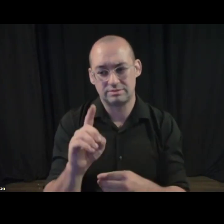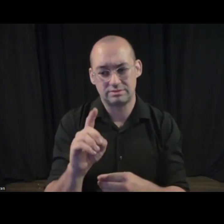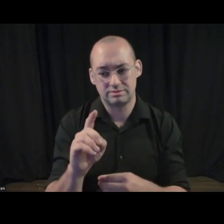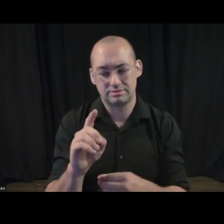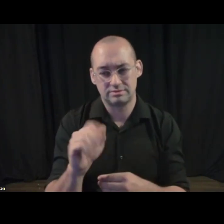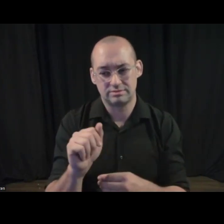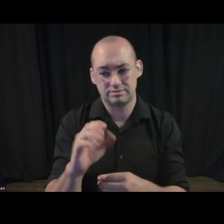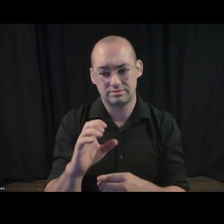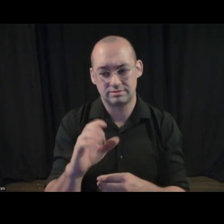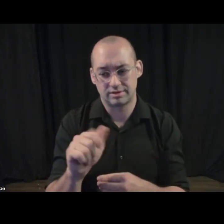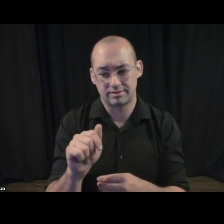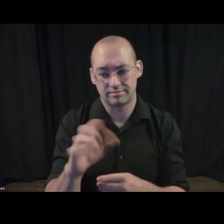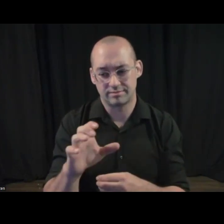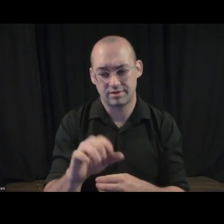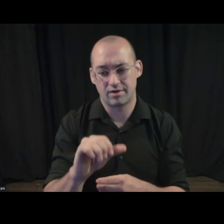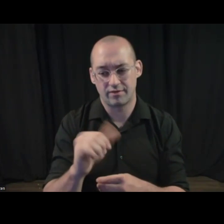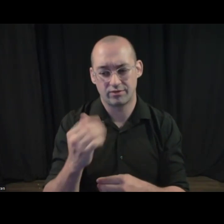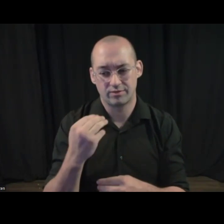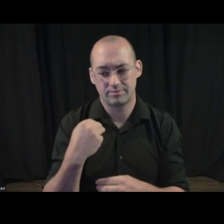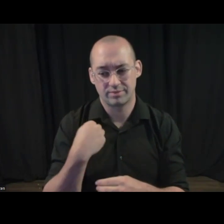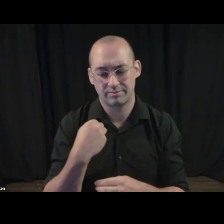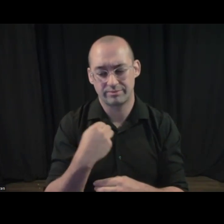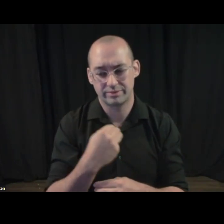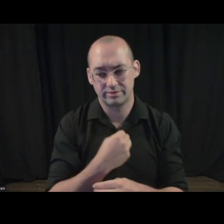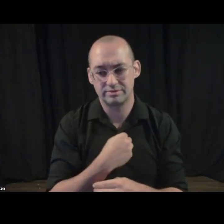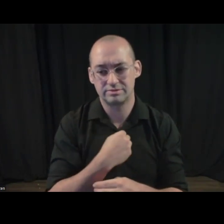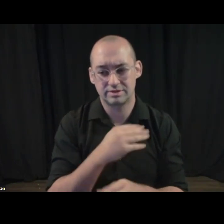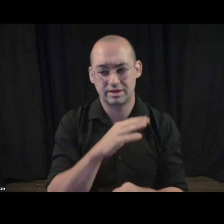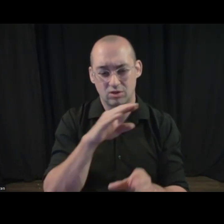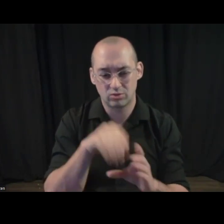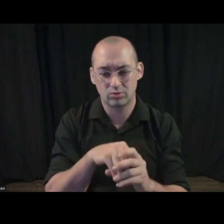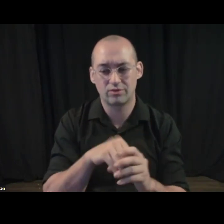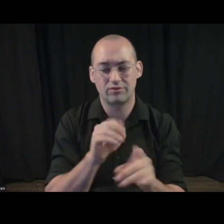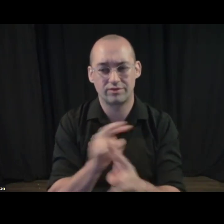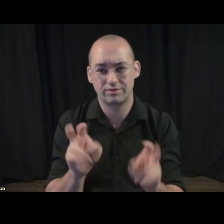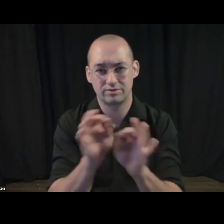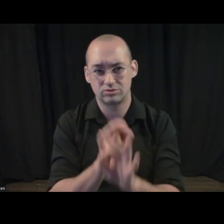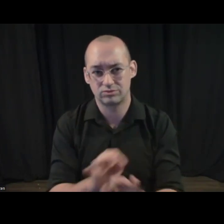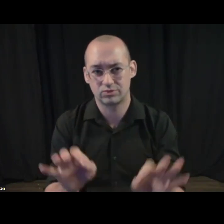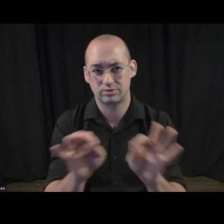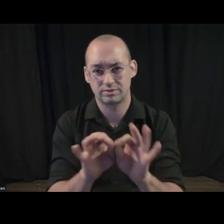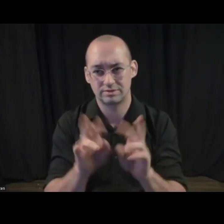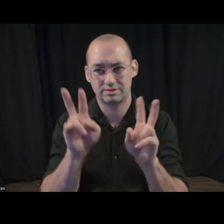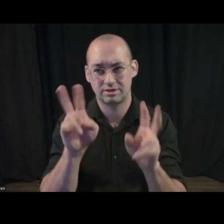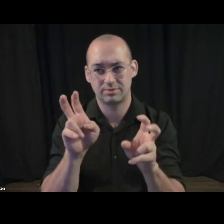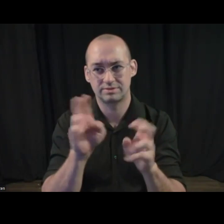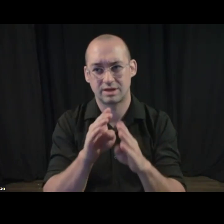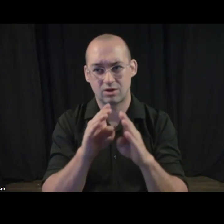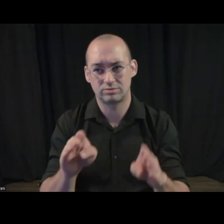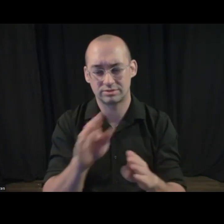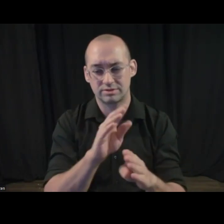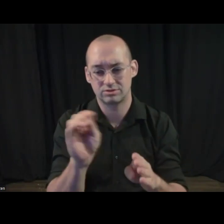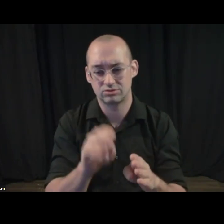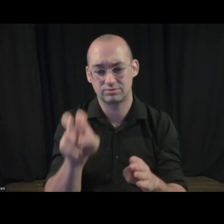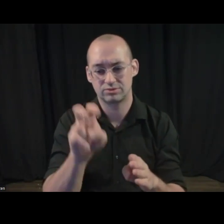other members to inform the very important topics of transportation and housing. Currently, Warren and Lauren do not